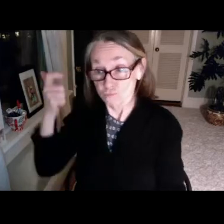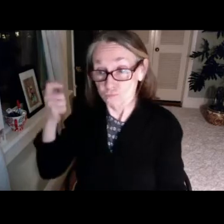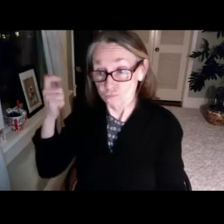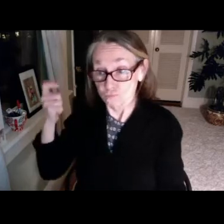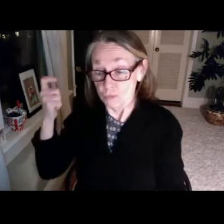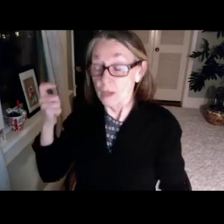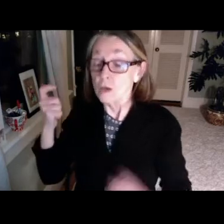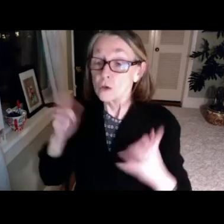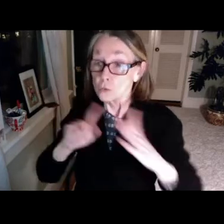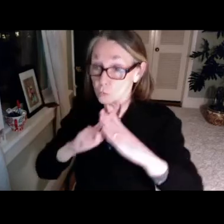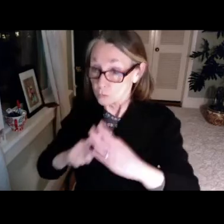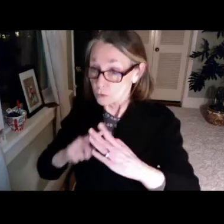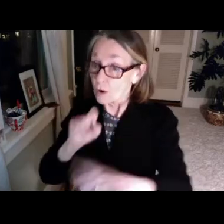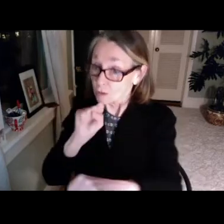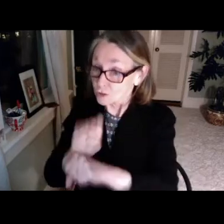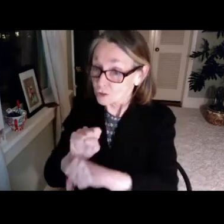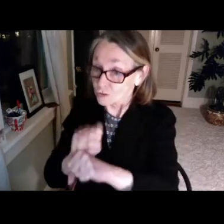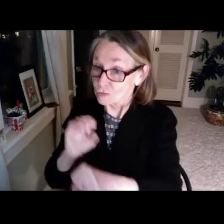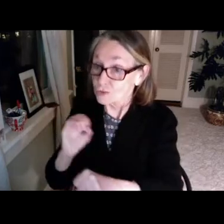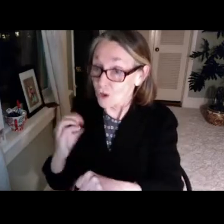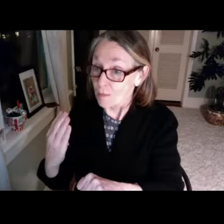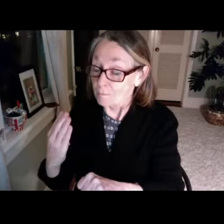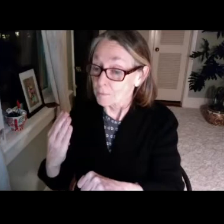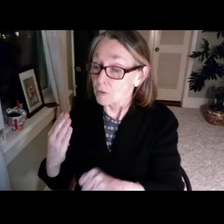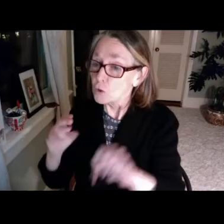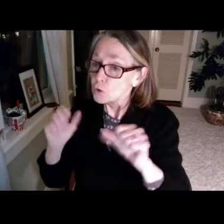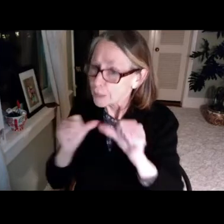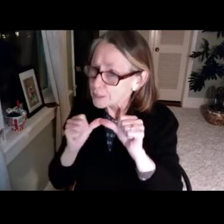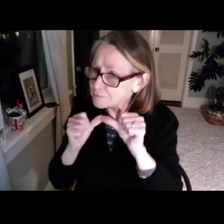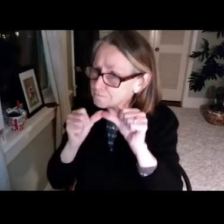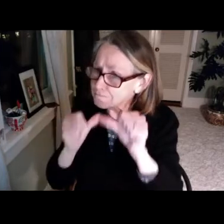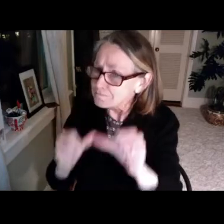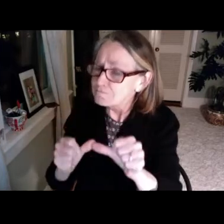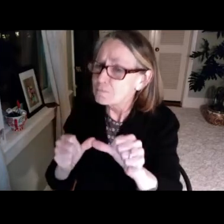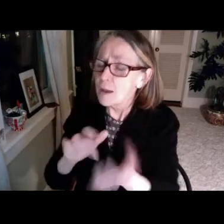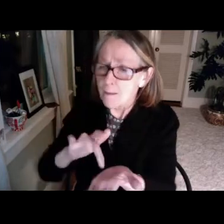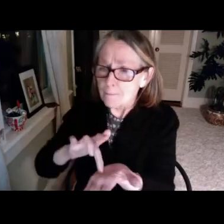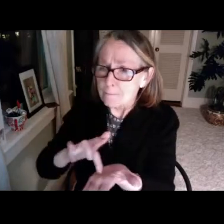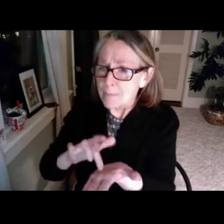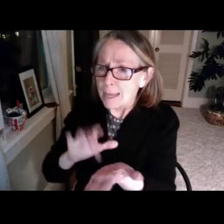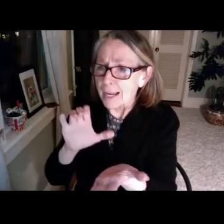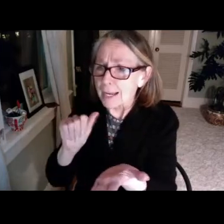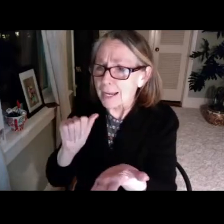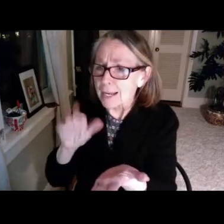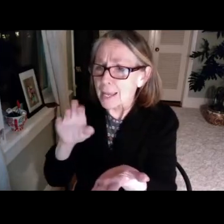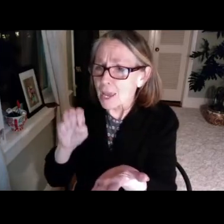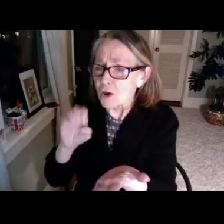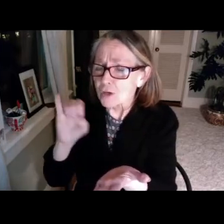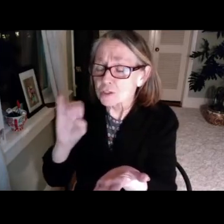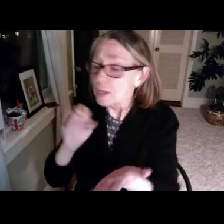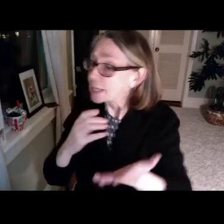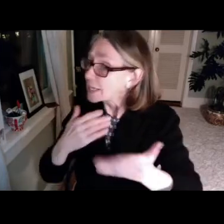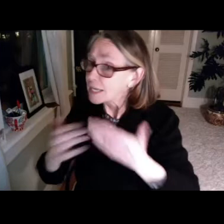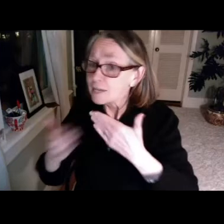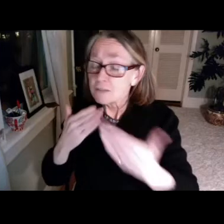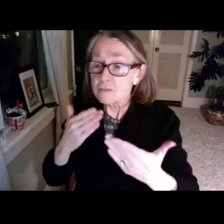you're on SSDI benefits, you can still continue to qualify for Medicare benefits, even if you're no longer receiving a